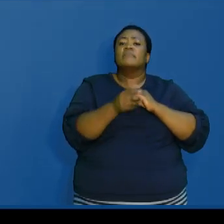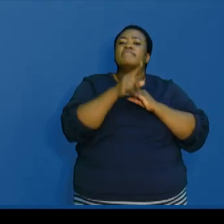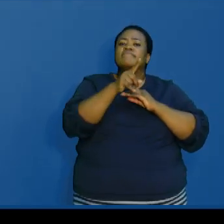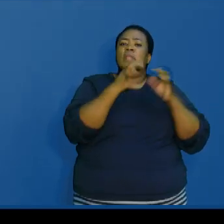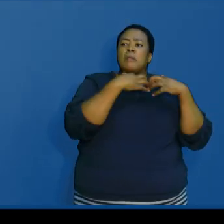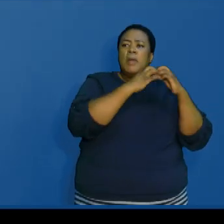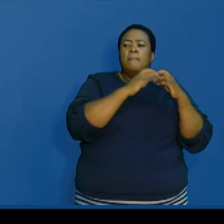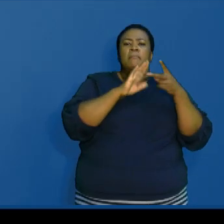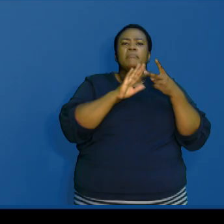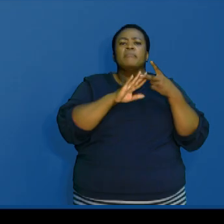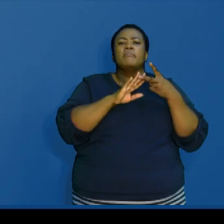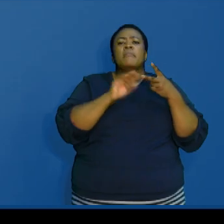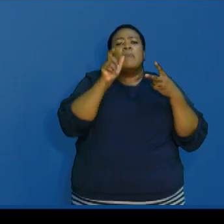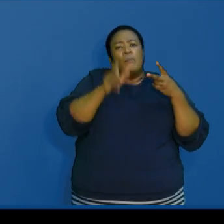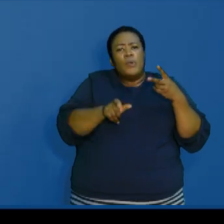narrator,